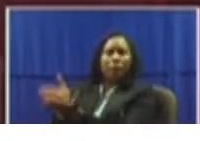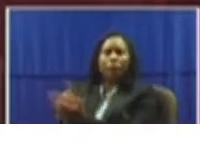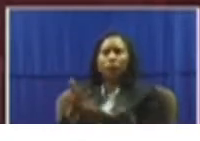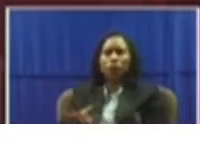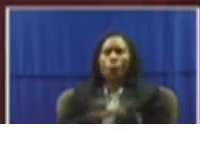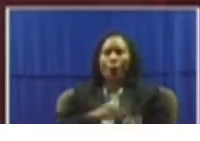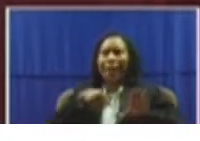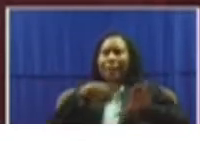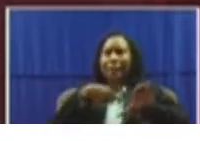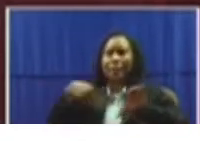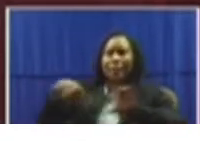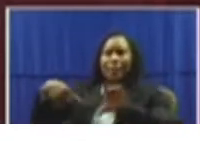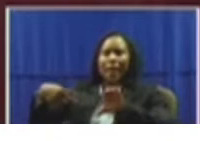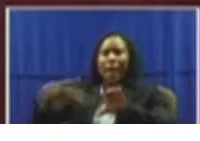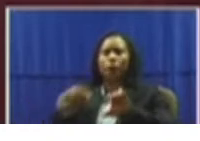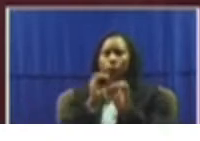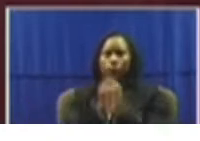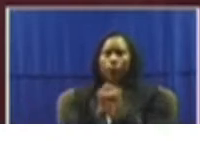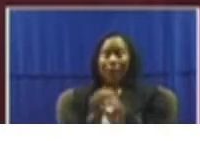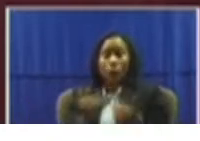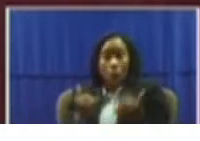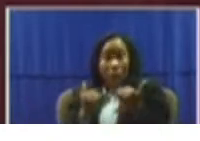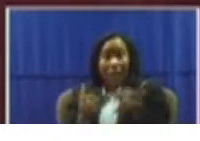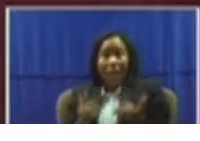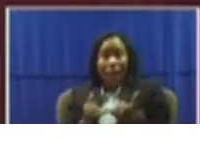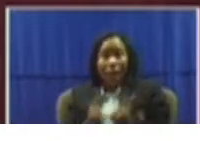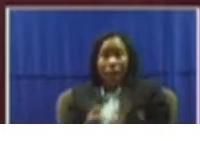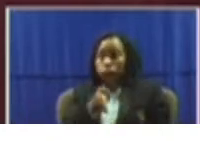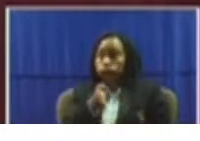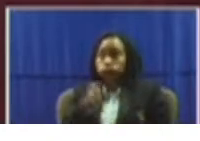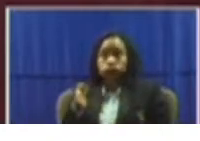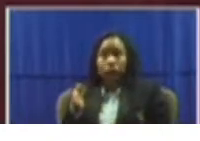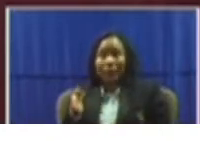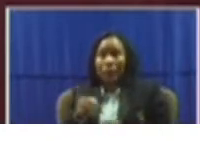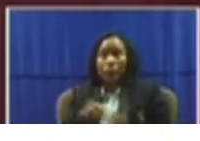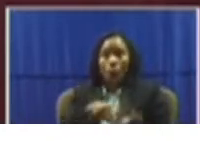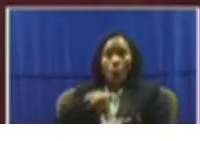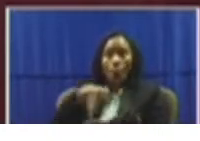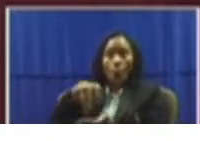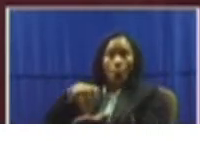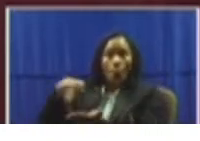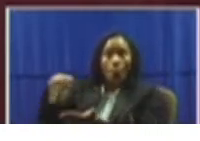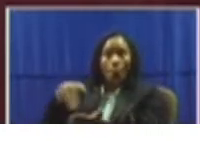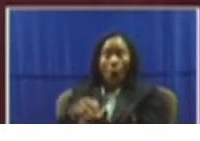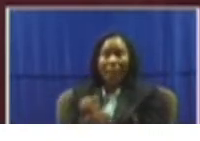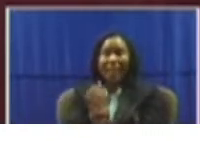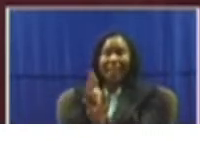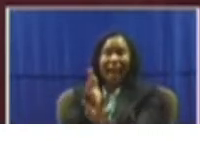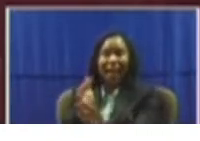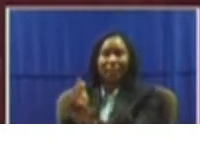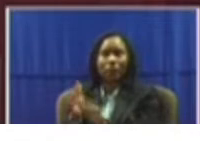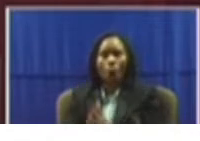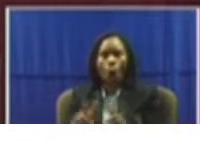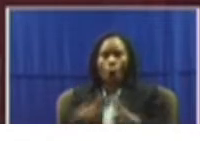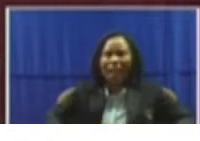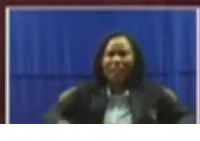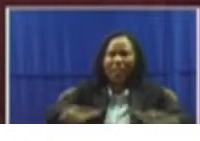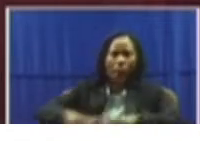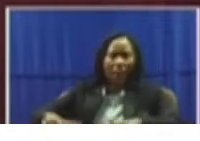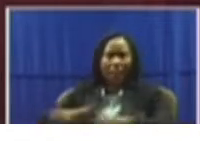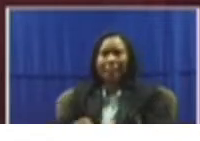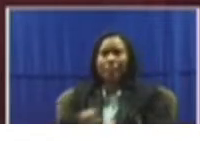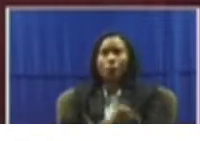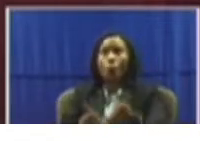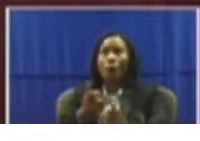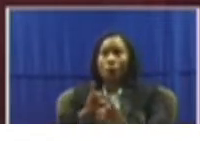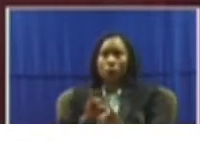Today, walking in the townships of this country is a nightmare for all law-abiding citizens, particularly women